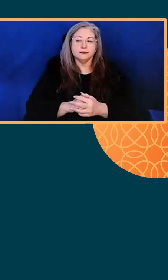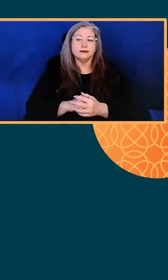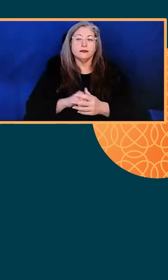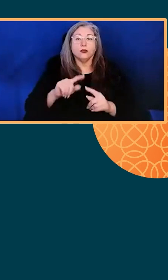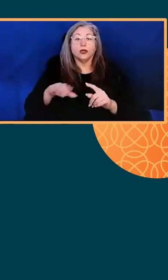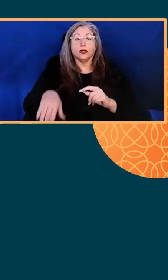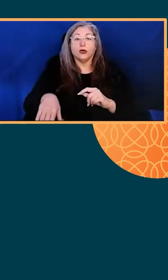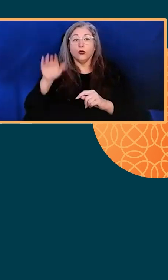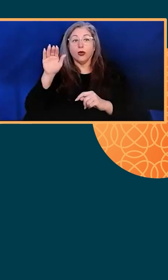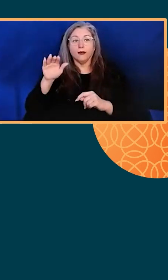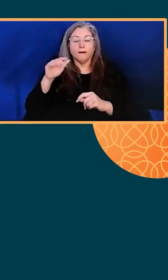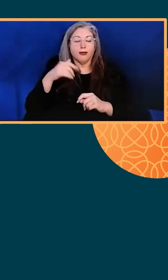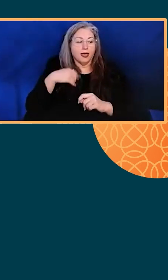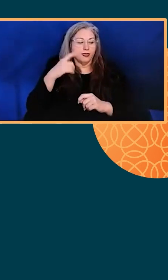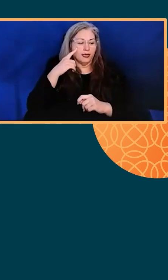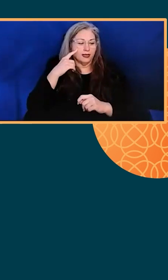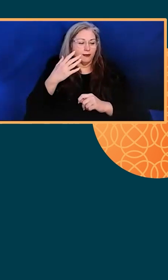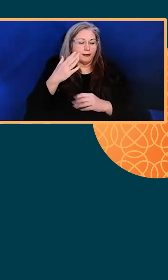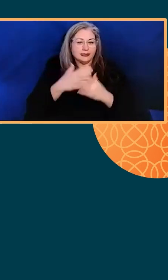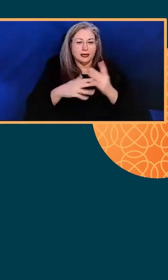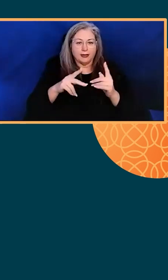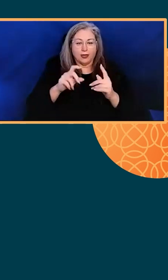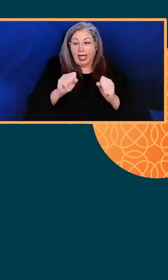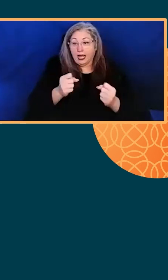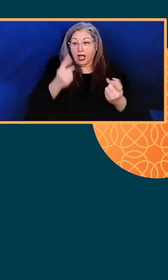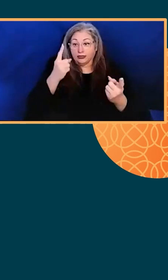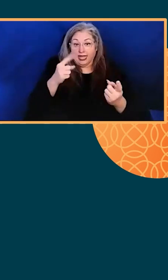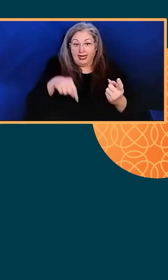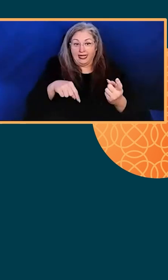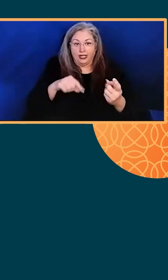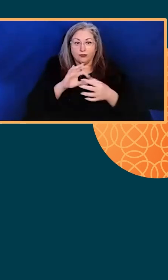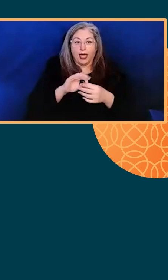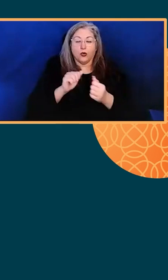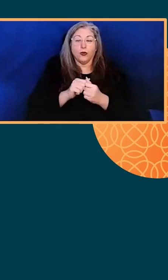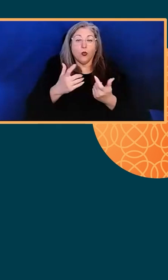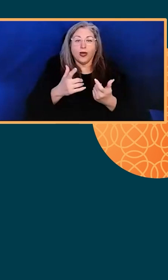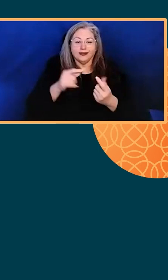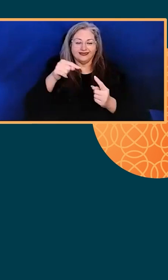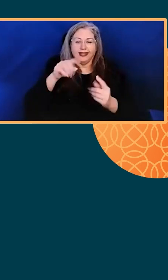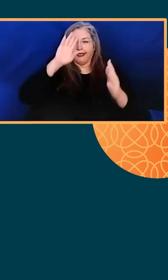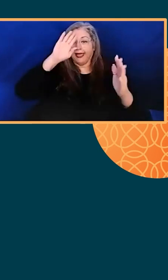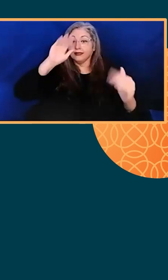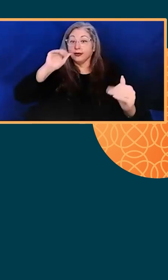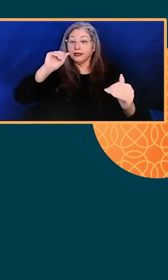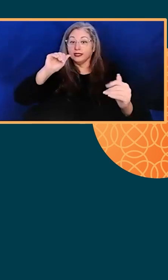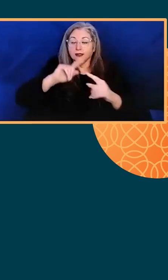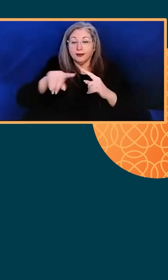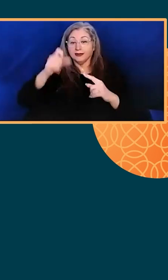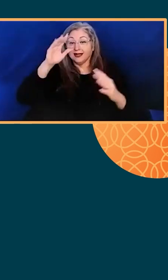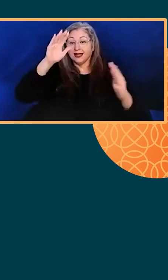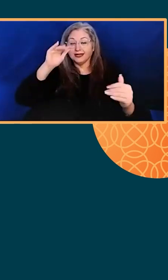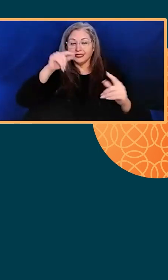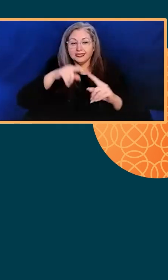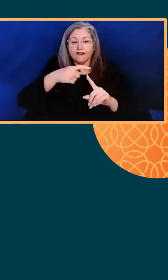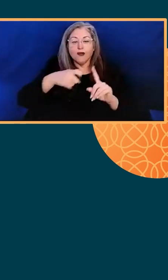Growing up, I think maybe some folks can relate in this audience where it's about expectation. But that expectation is from